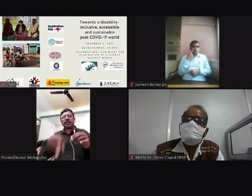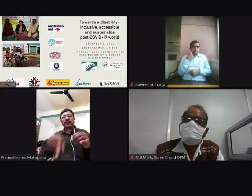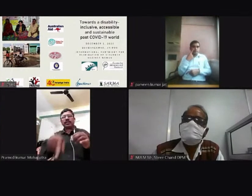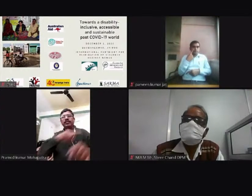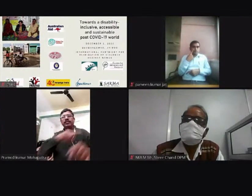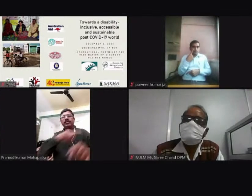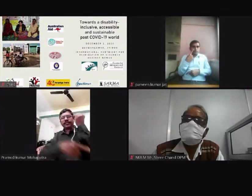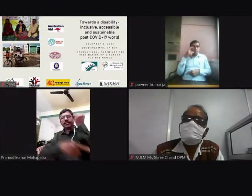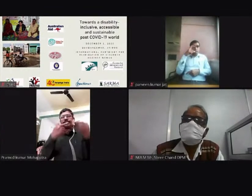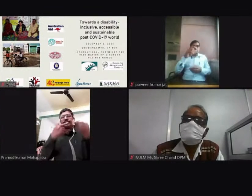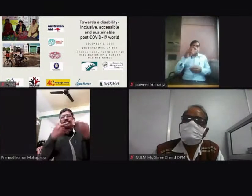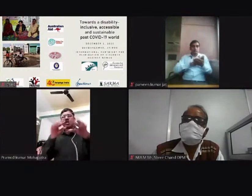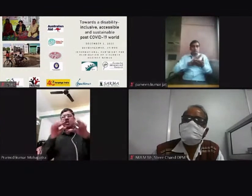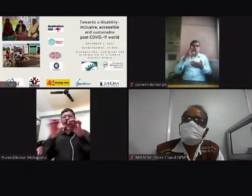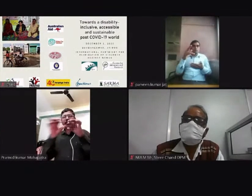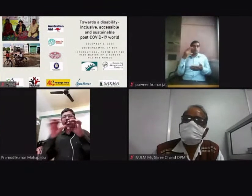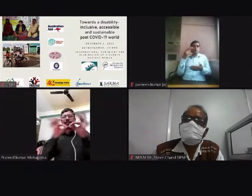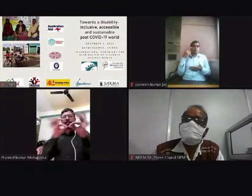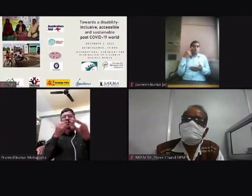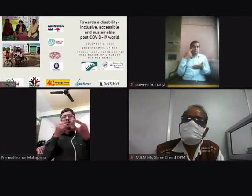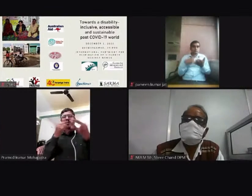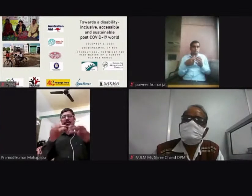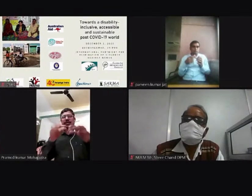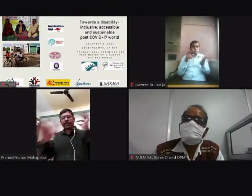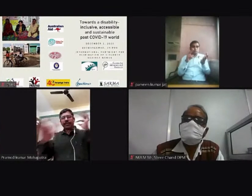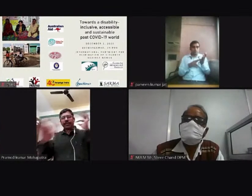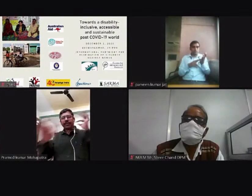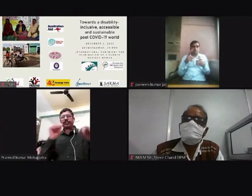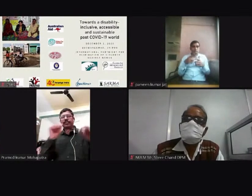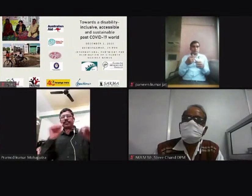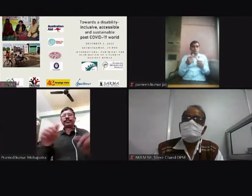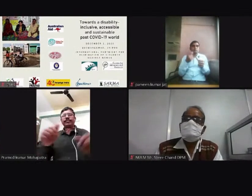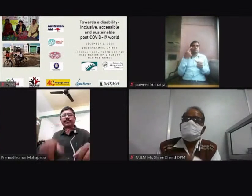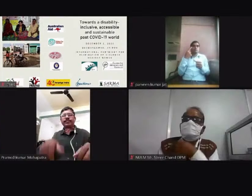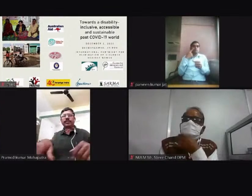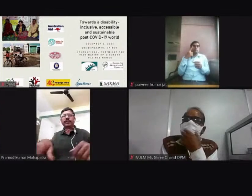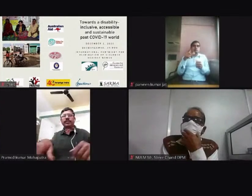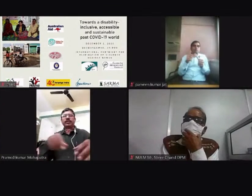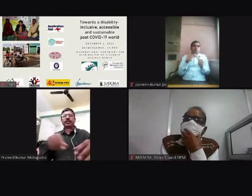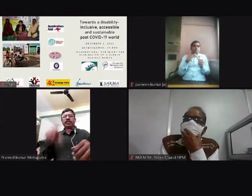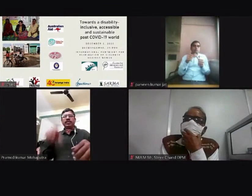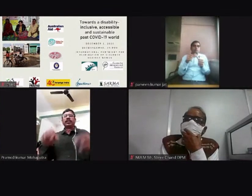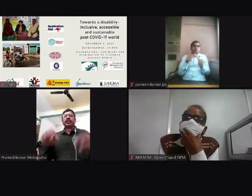The last speaker from the community is Chiranji Lal from Babu Basti,